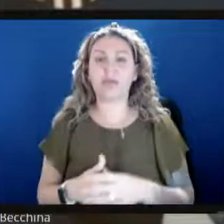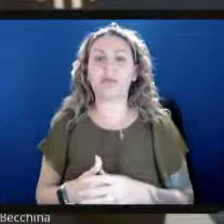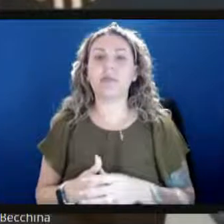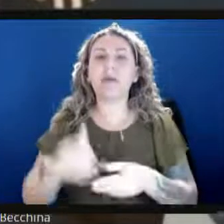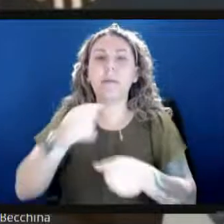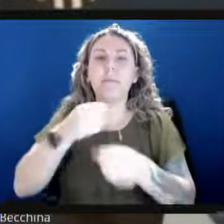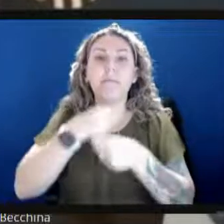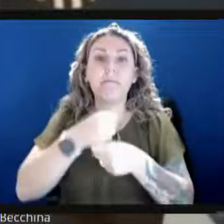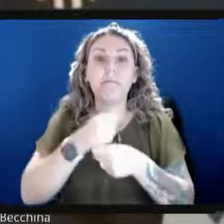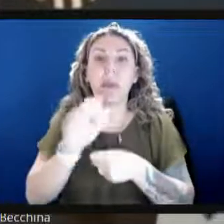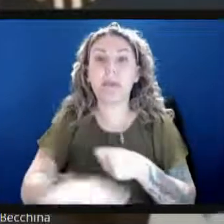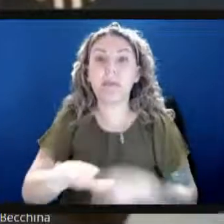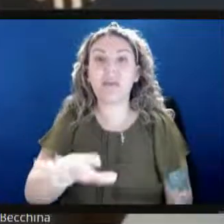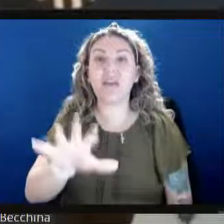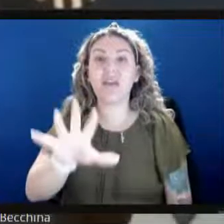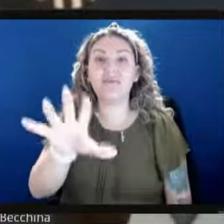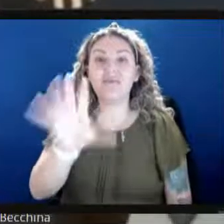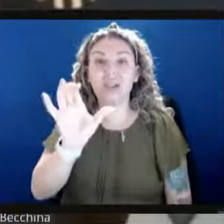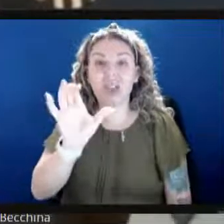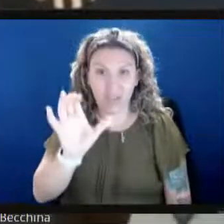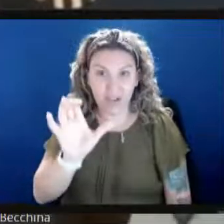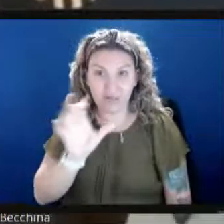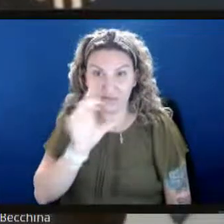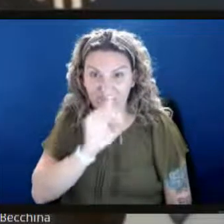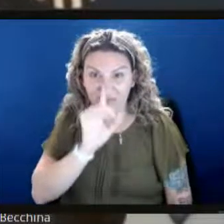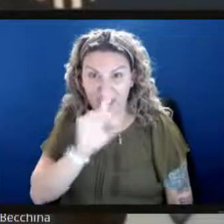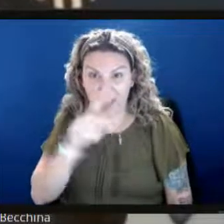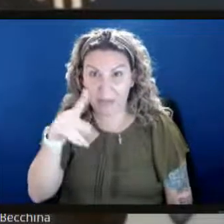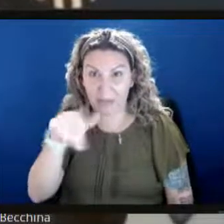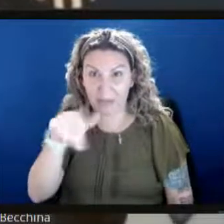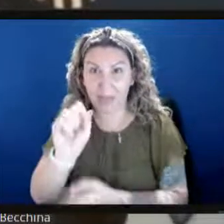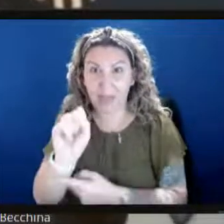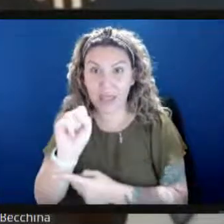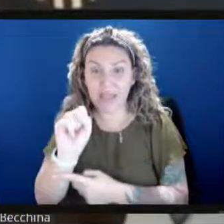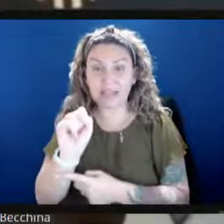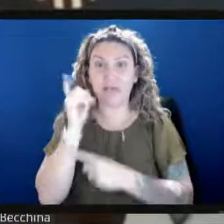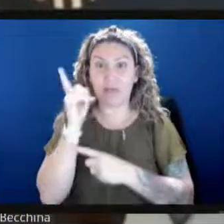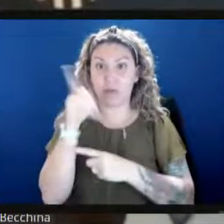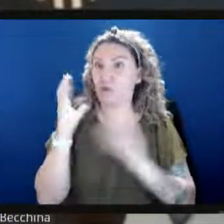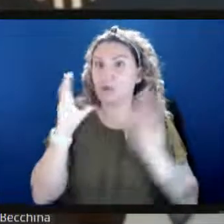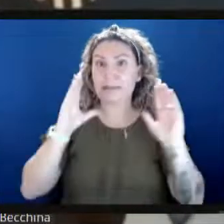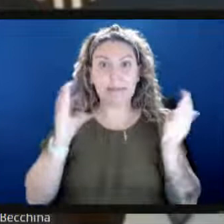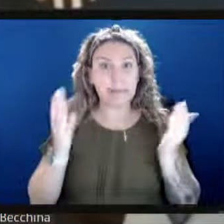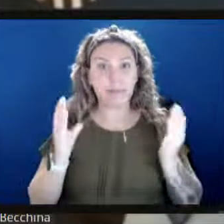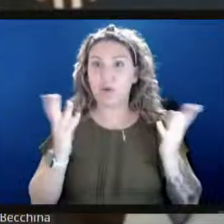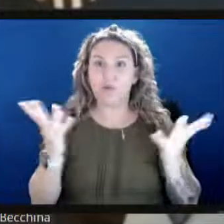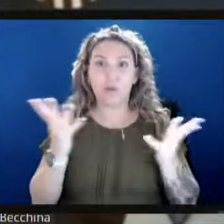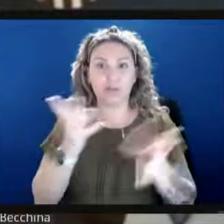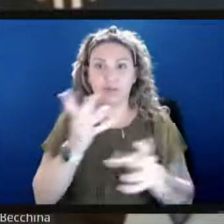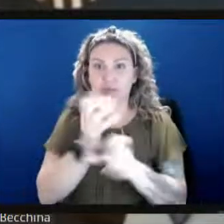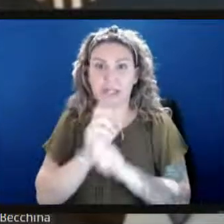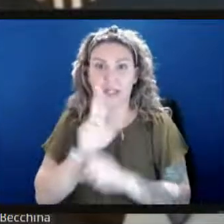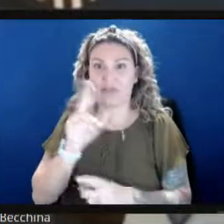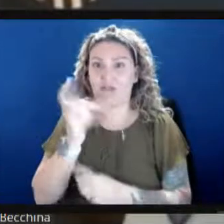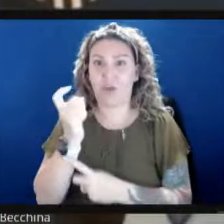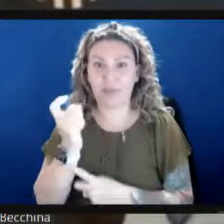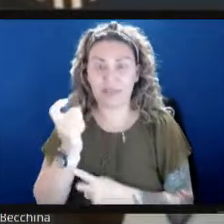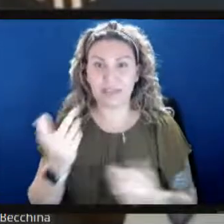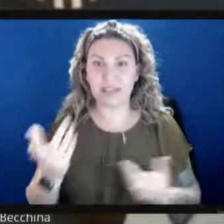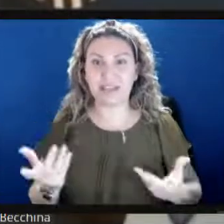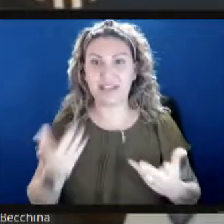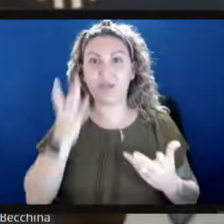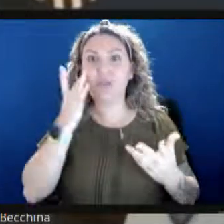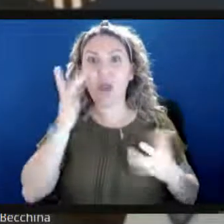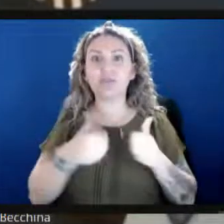of 500,000 fake pills. And these pills look very similar to what you would get at the pharmacy, which is why it's so